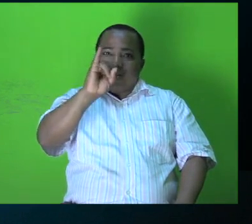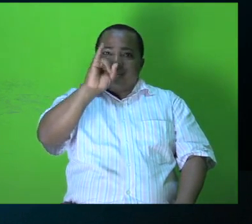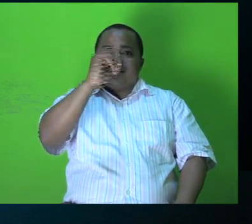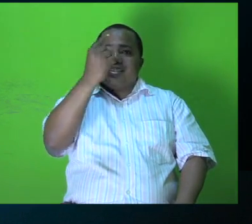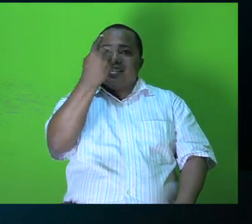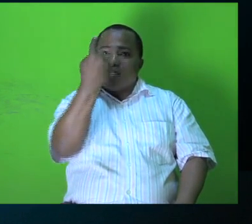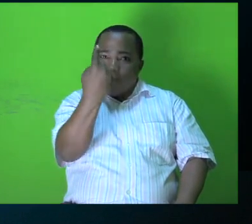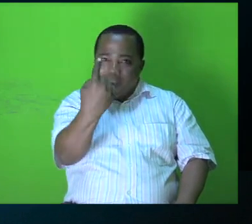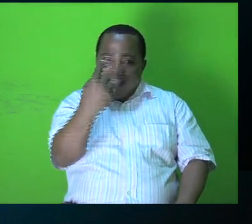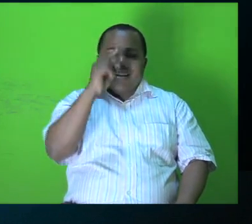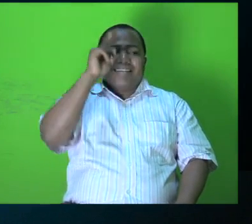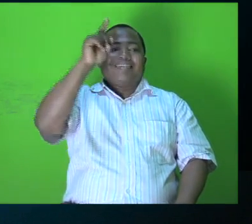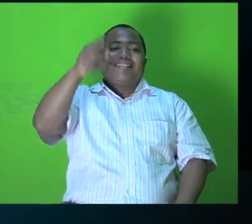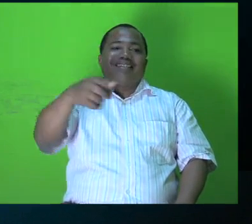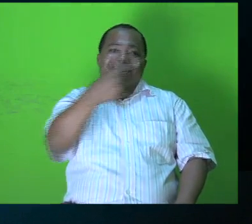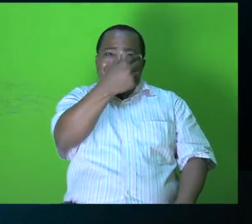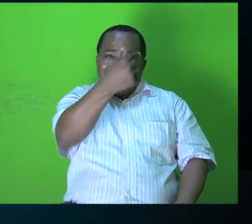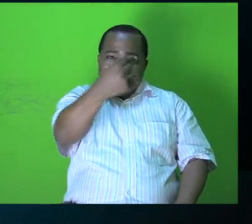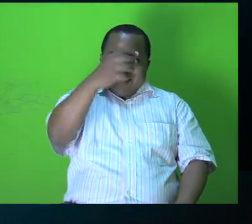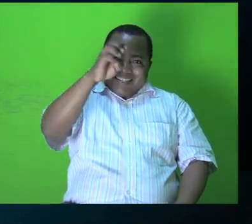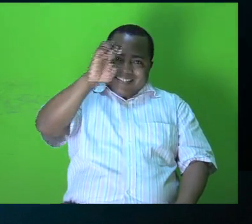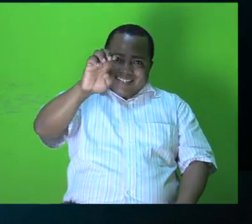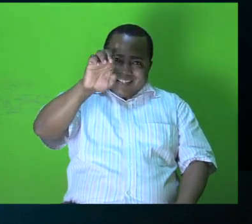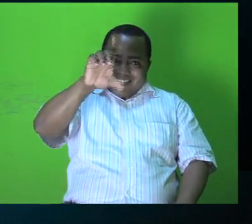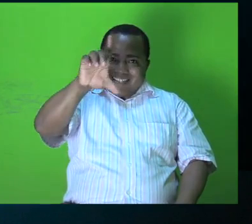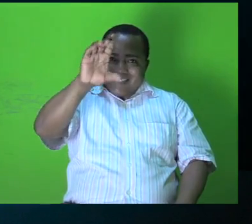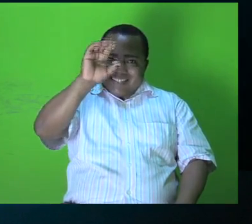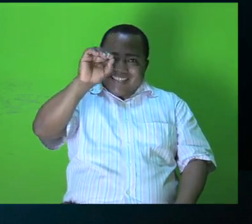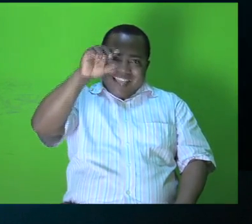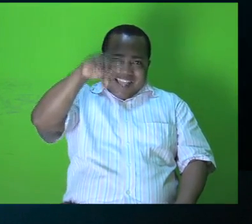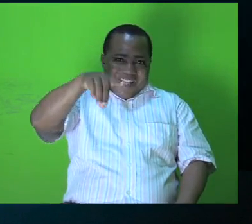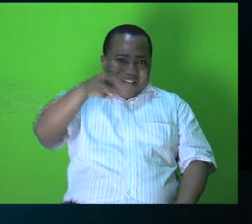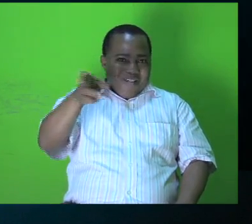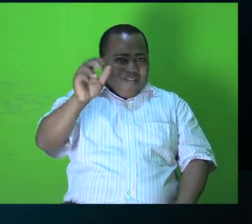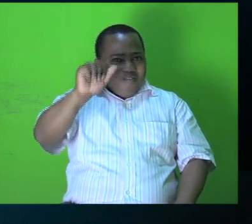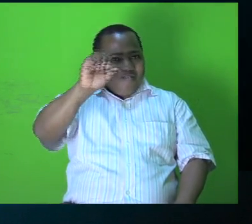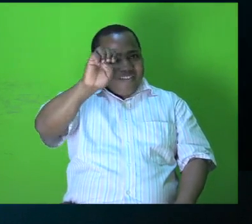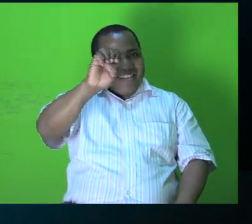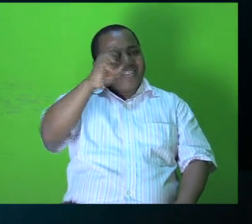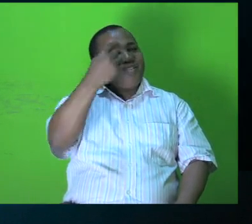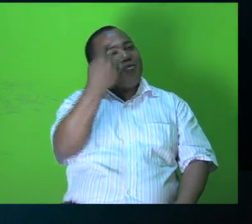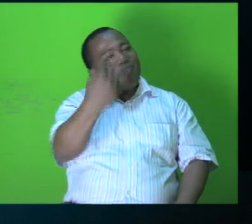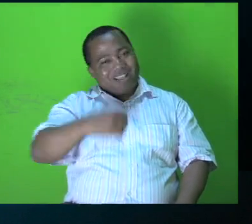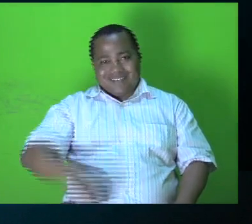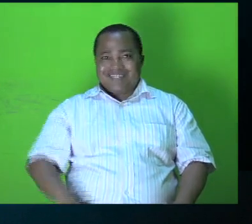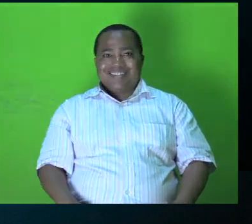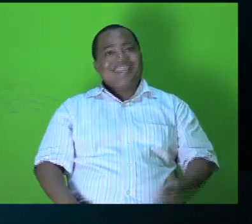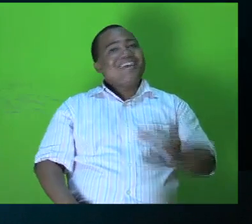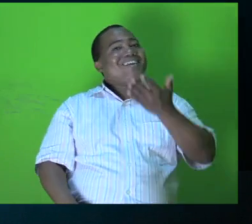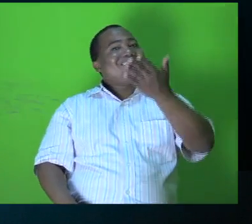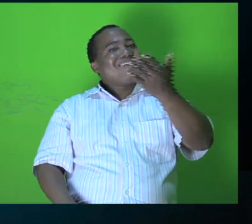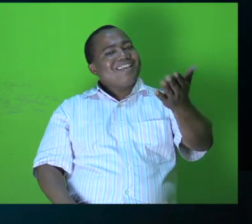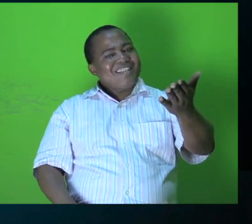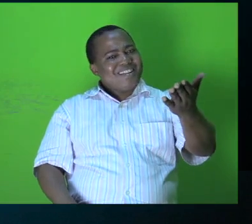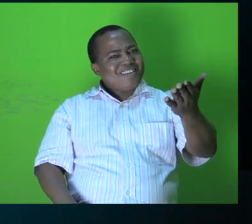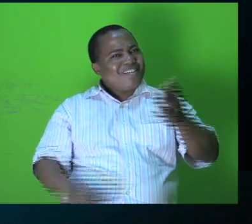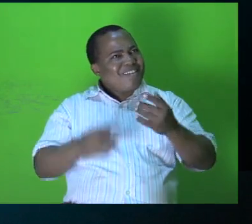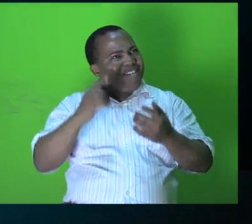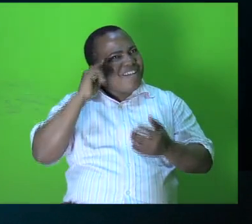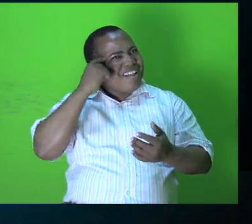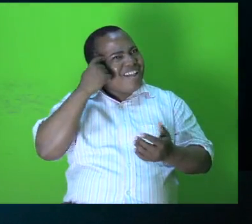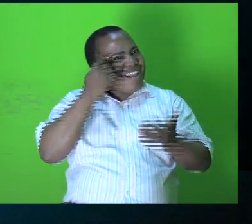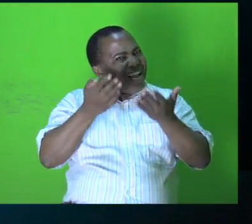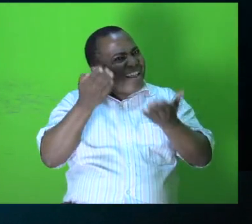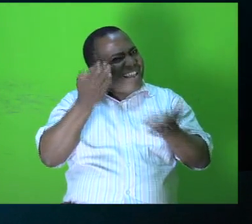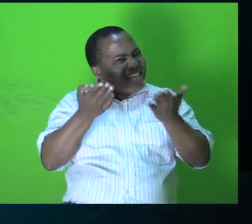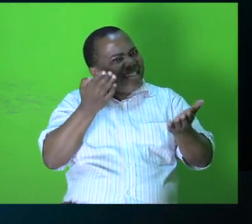is telophase 1. My dears, can you predict what